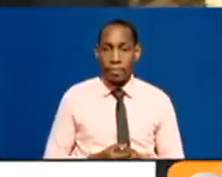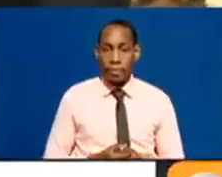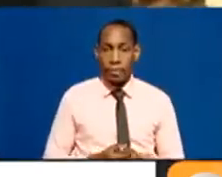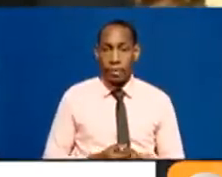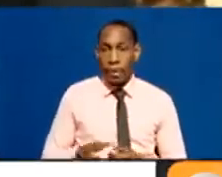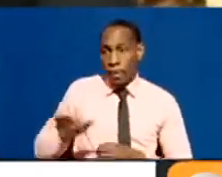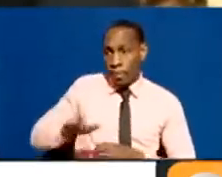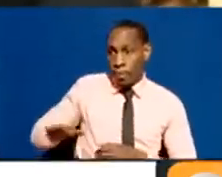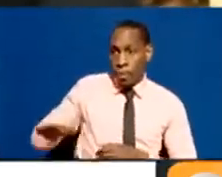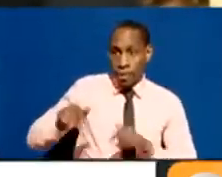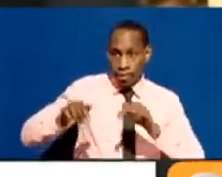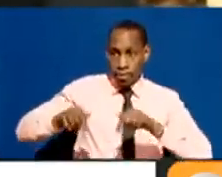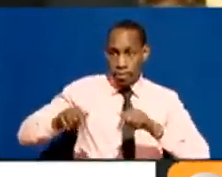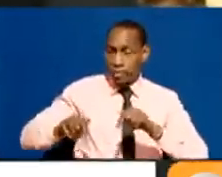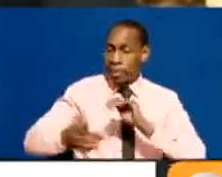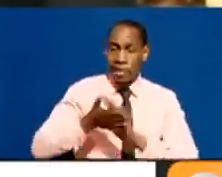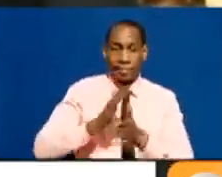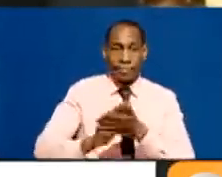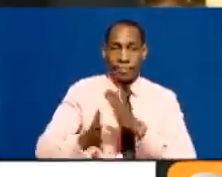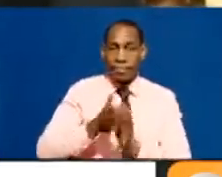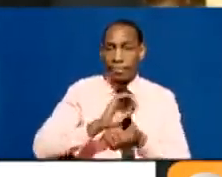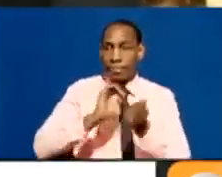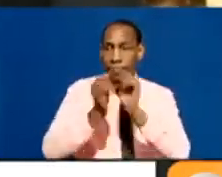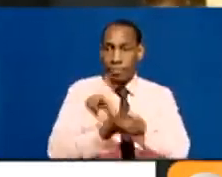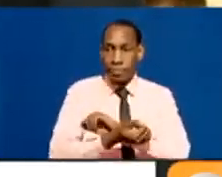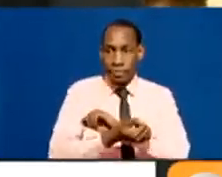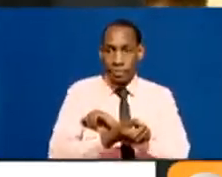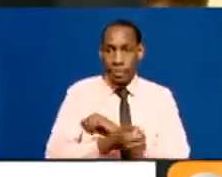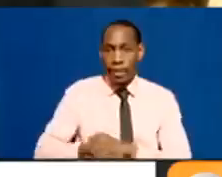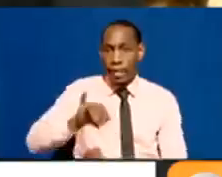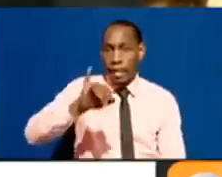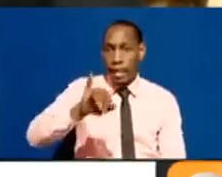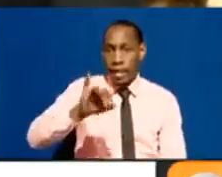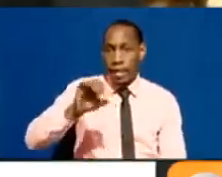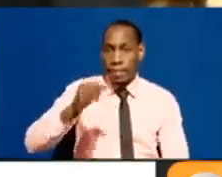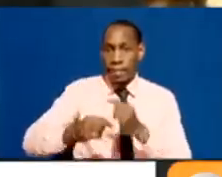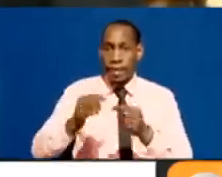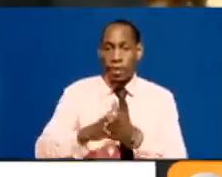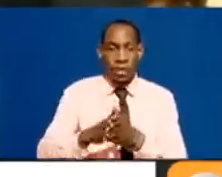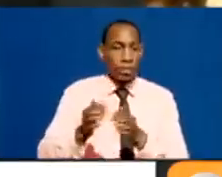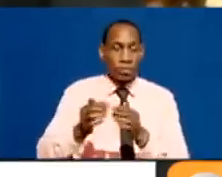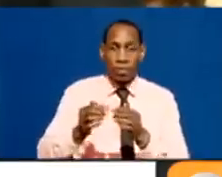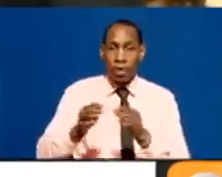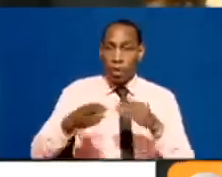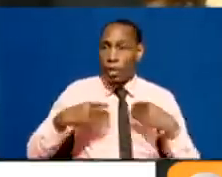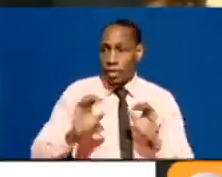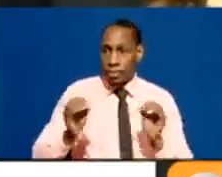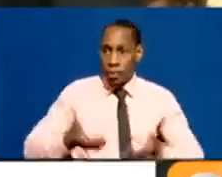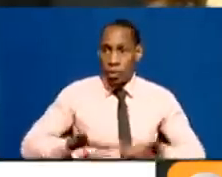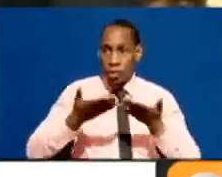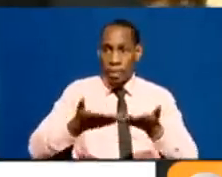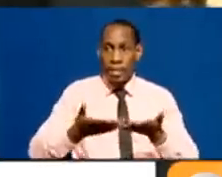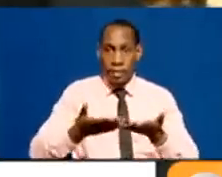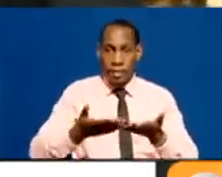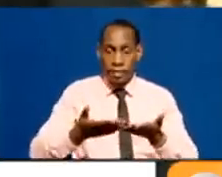morning, nothing has changed. IEBC continue to refuse to provide the